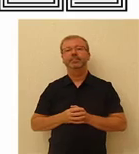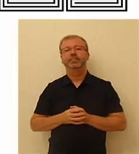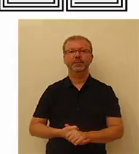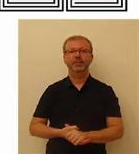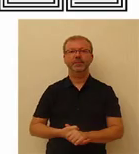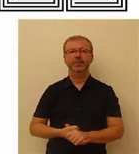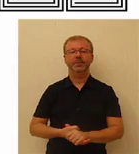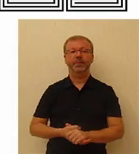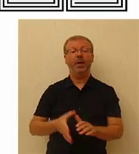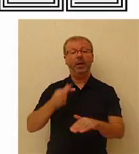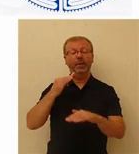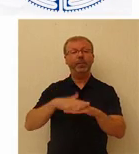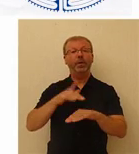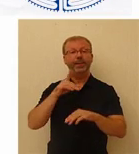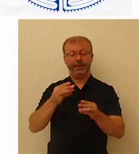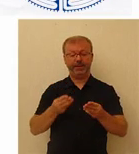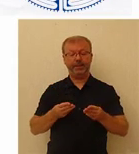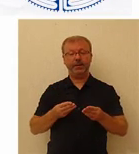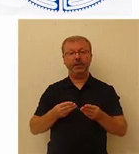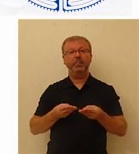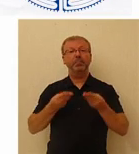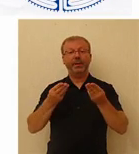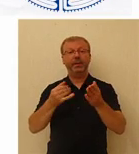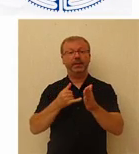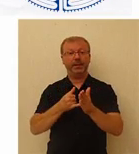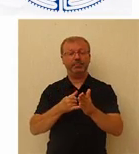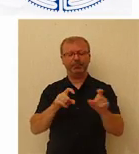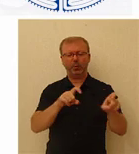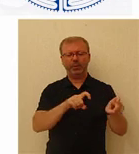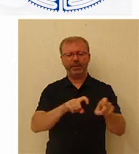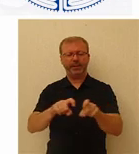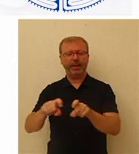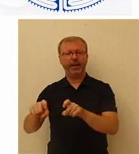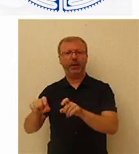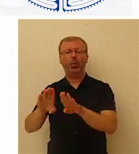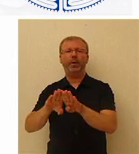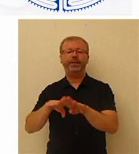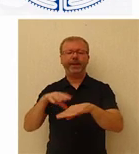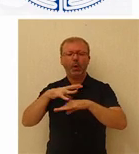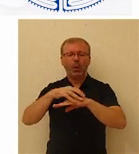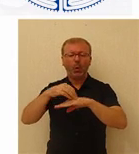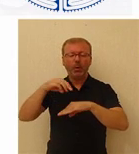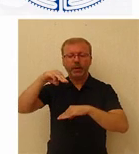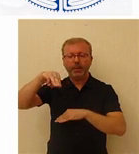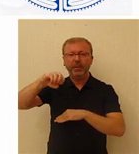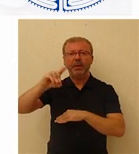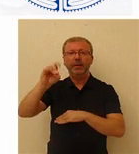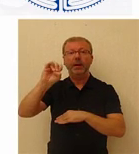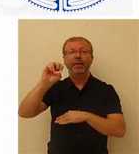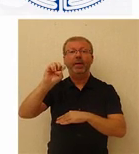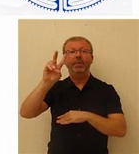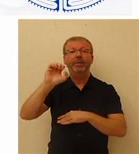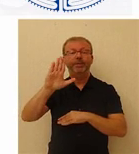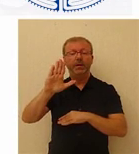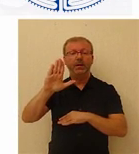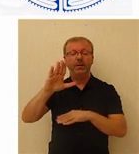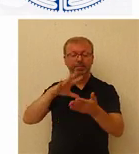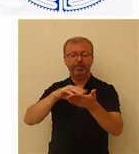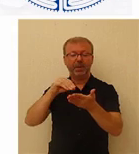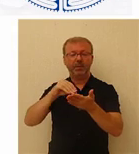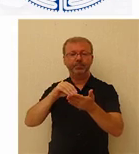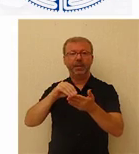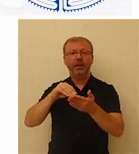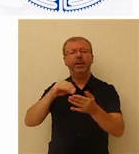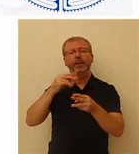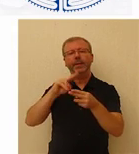For the purpose of this presentation, I am staying with the medieval model, which is enjoying